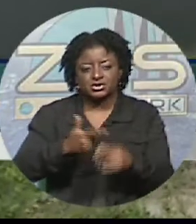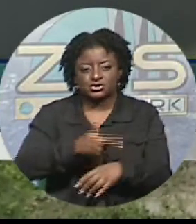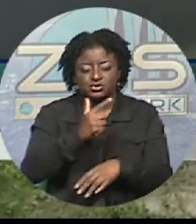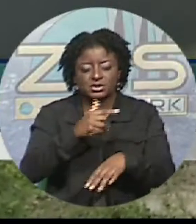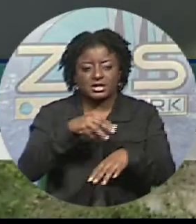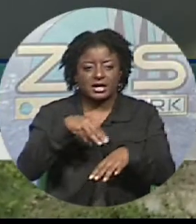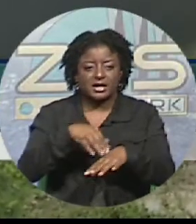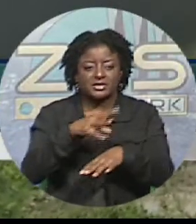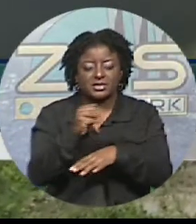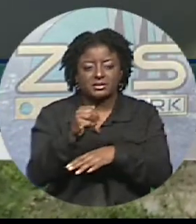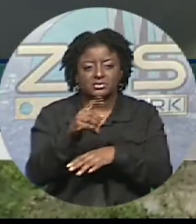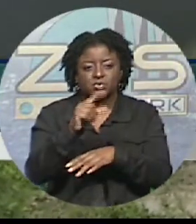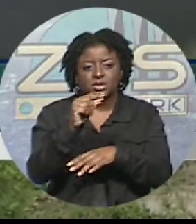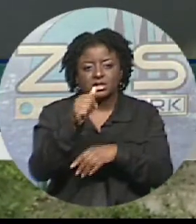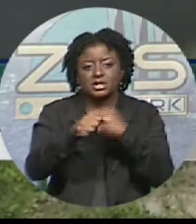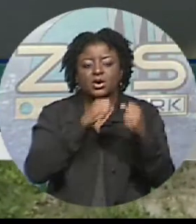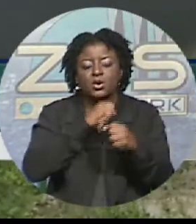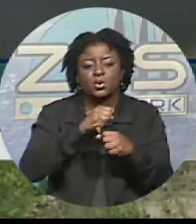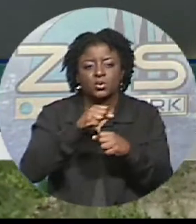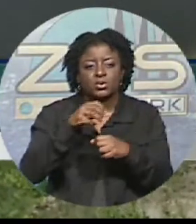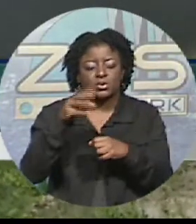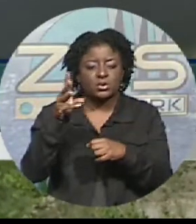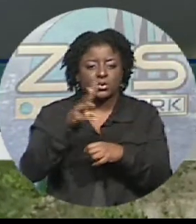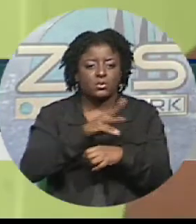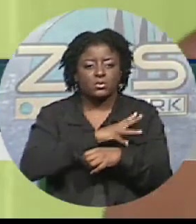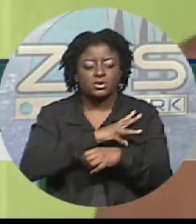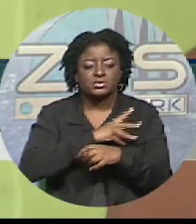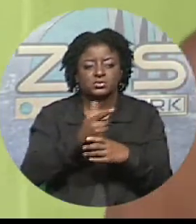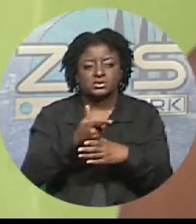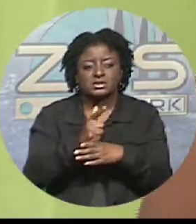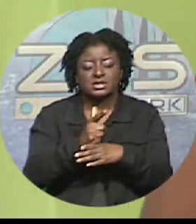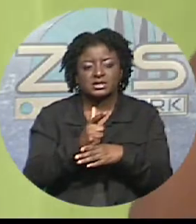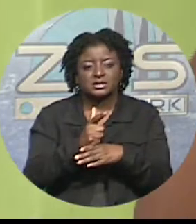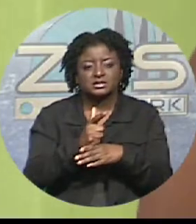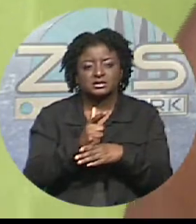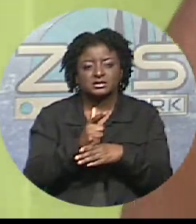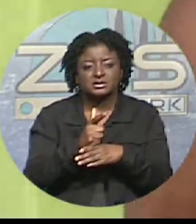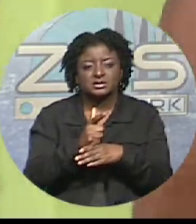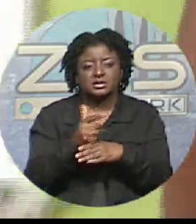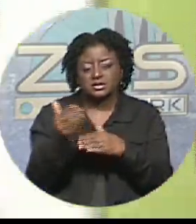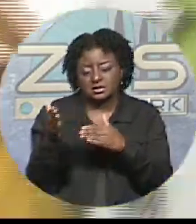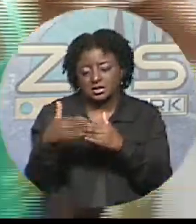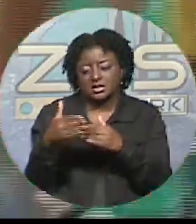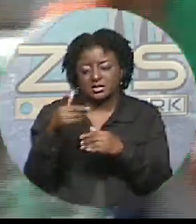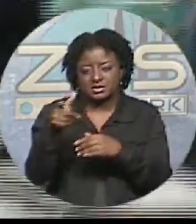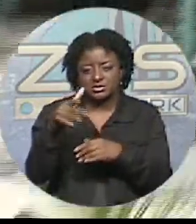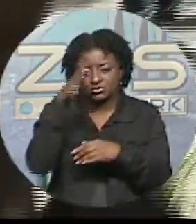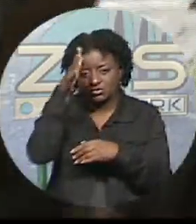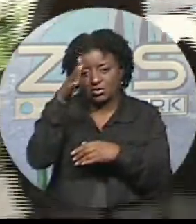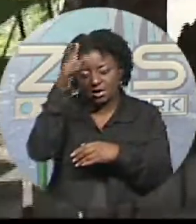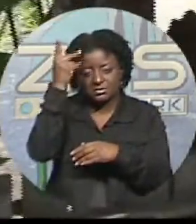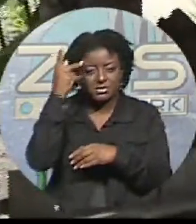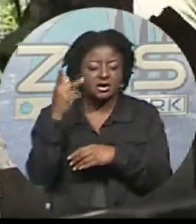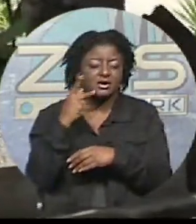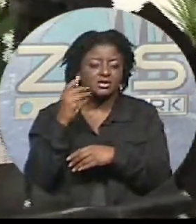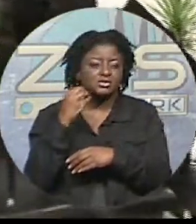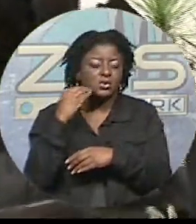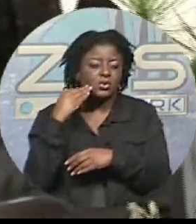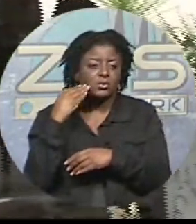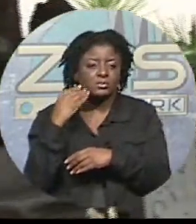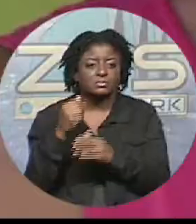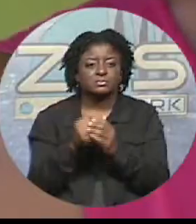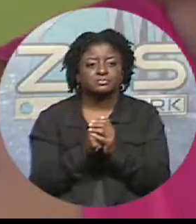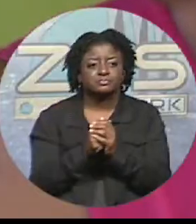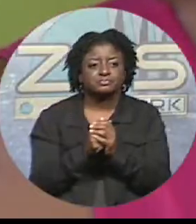Wallace was killed not far from his grandparents' home. His grandmother, Cynthia Brown Wallace, describes how she got the